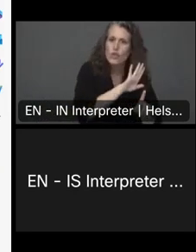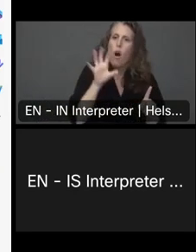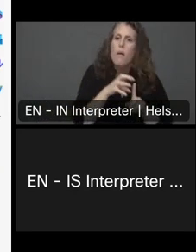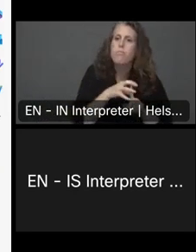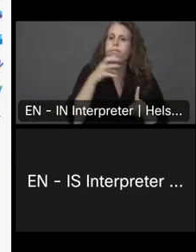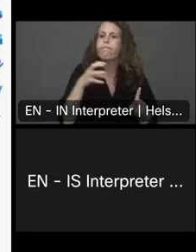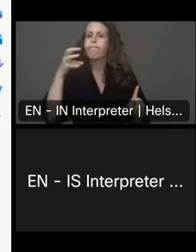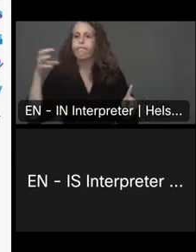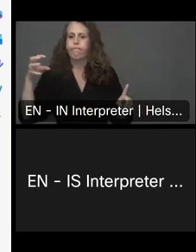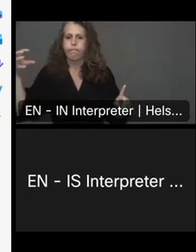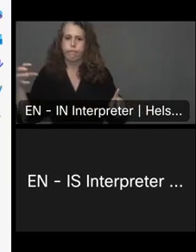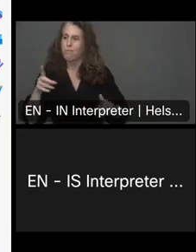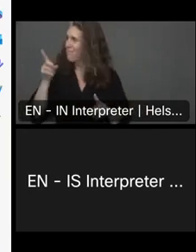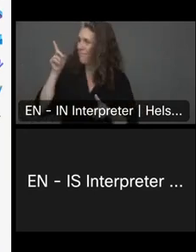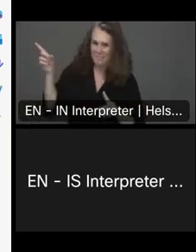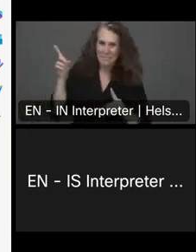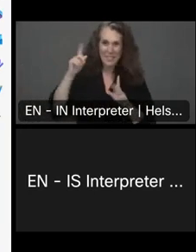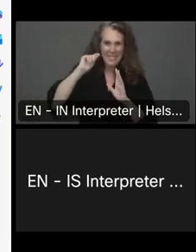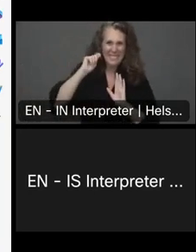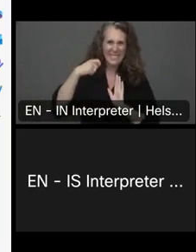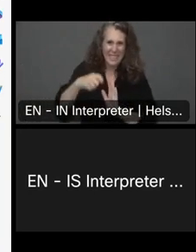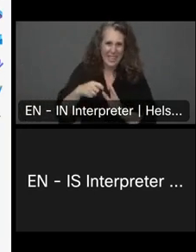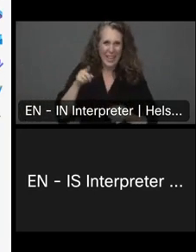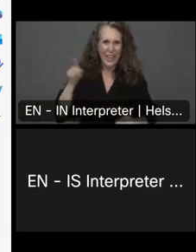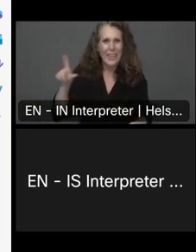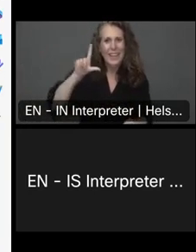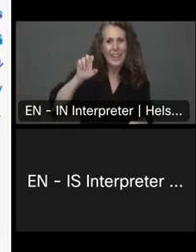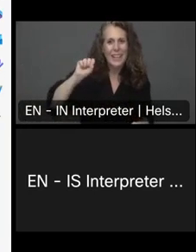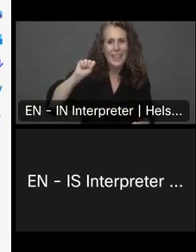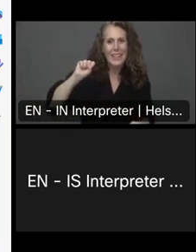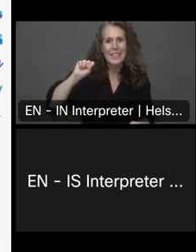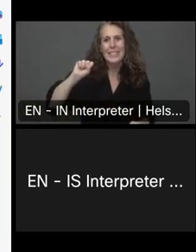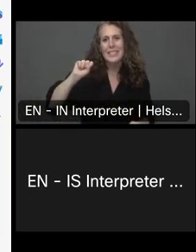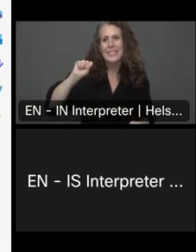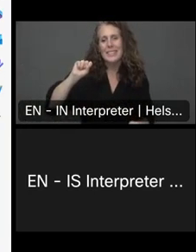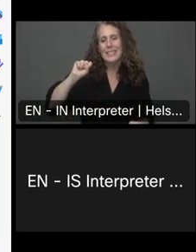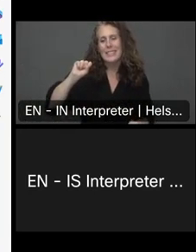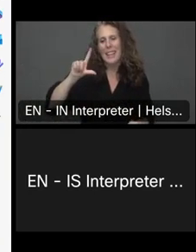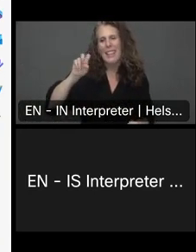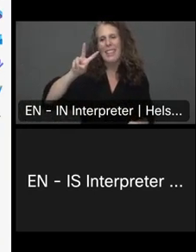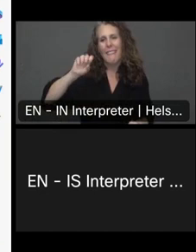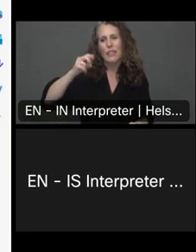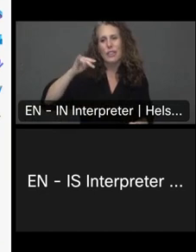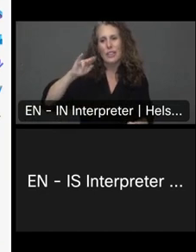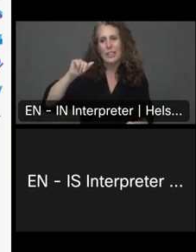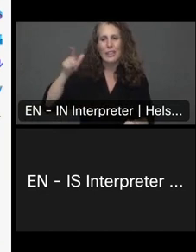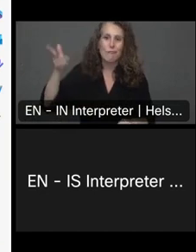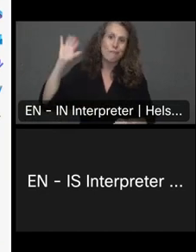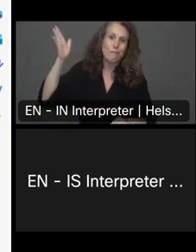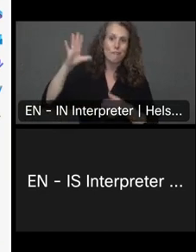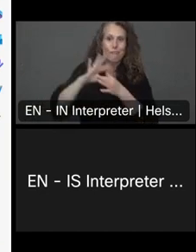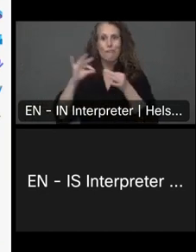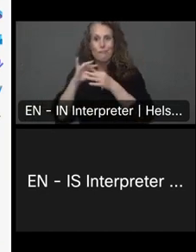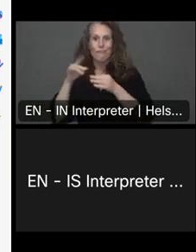actually find a video in which Levshina presents her findings. By definition, a tug of